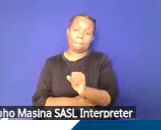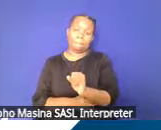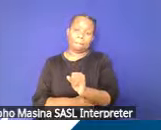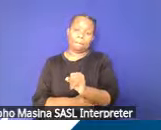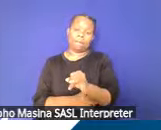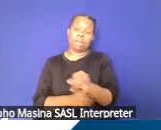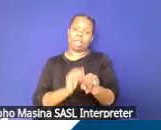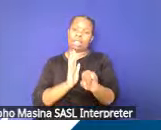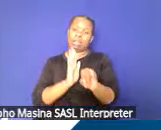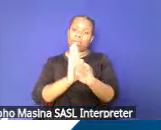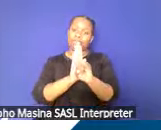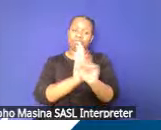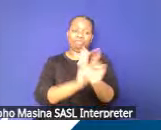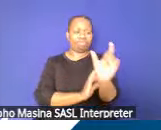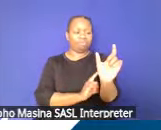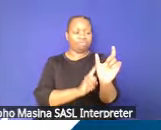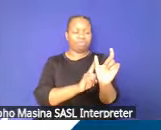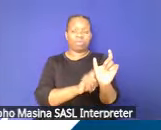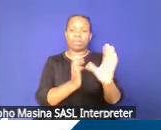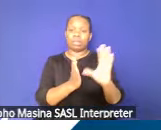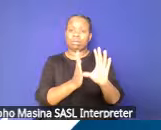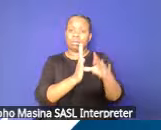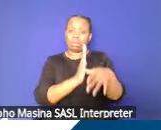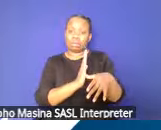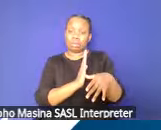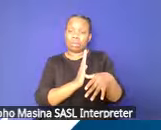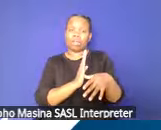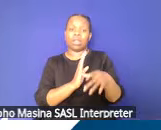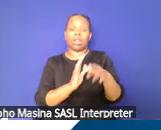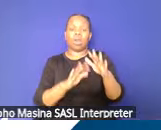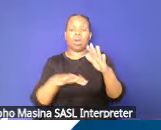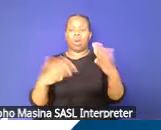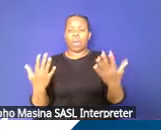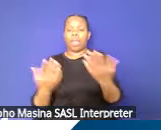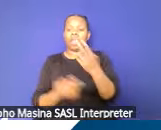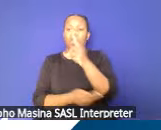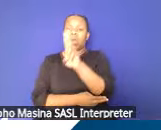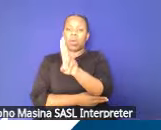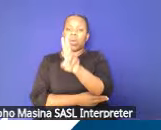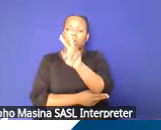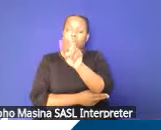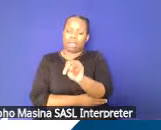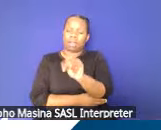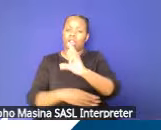definition of disability in the UN Convention.